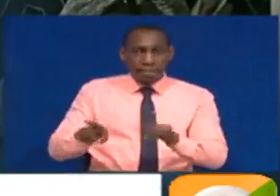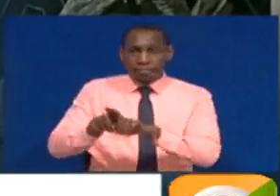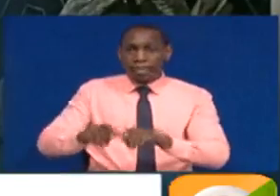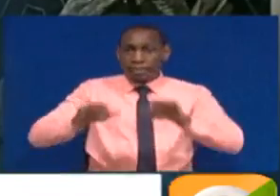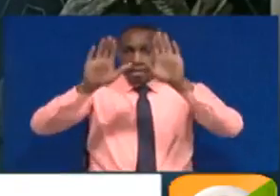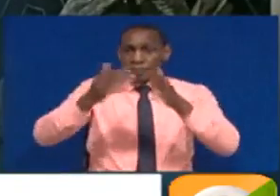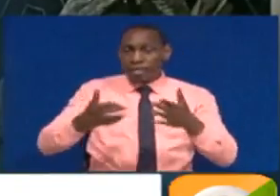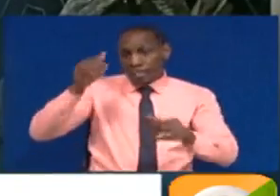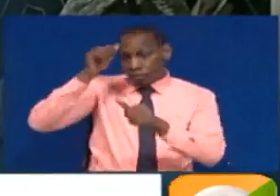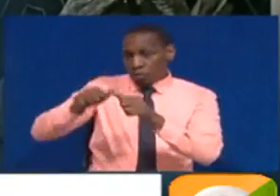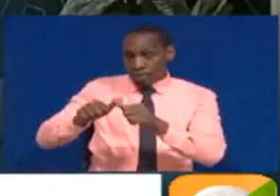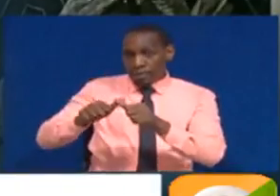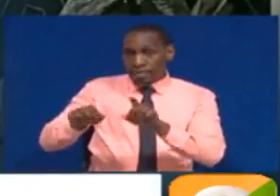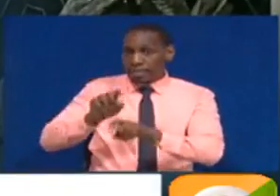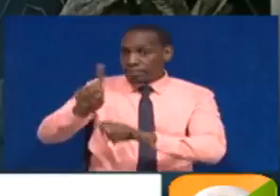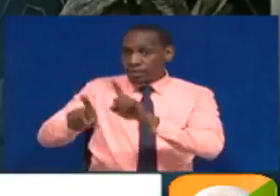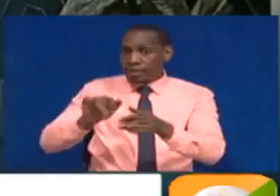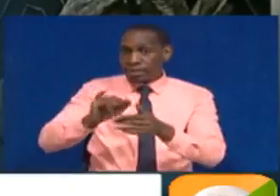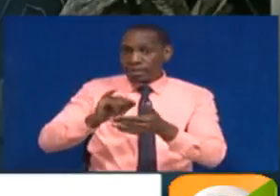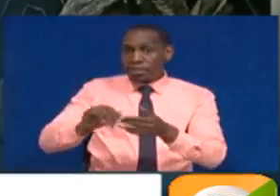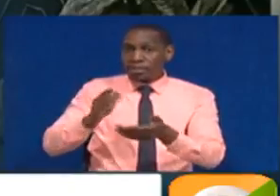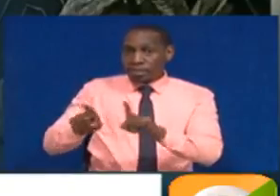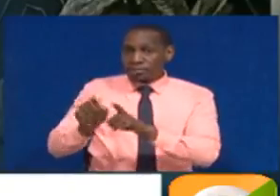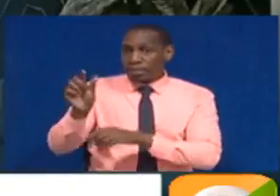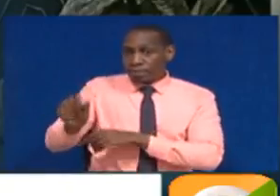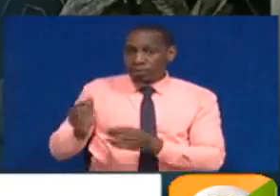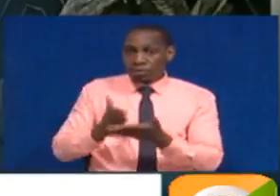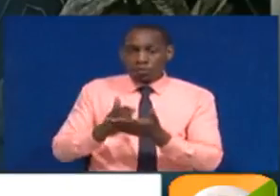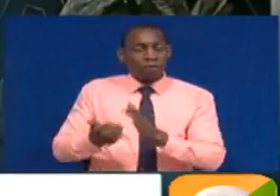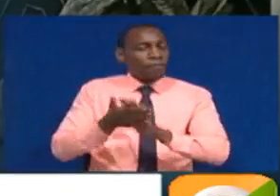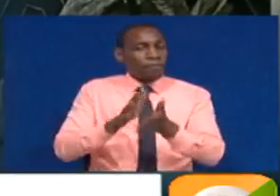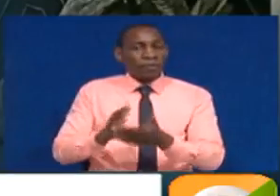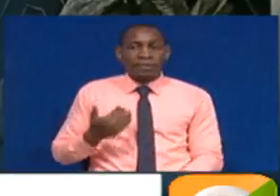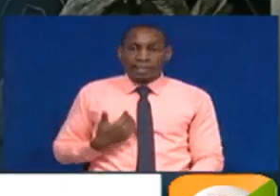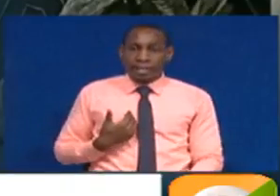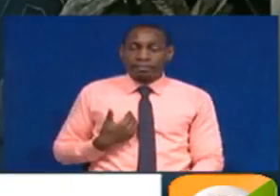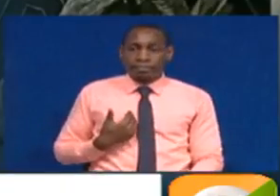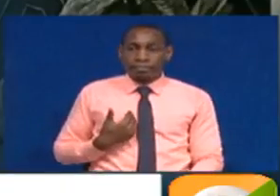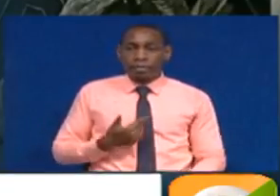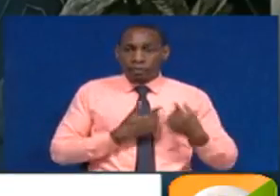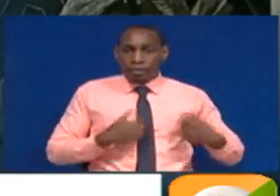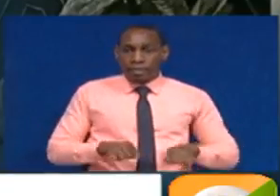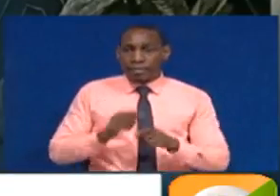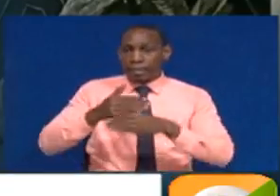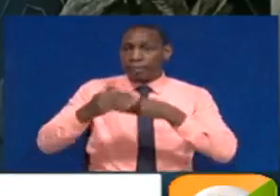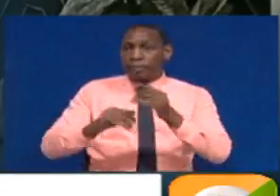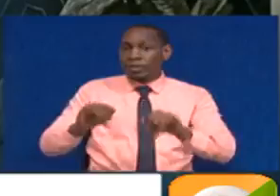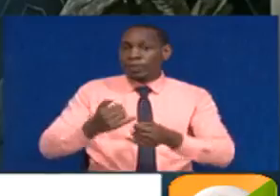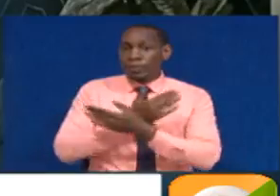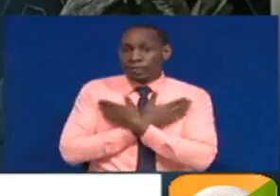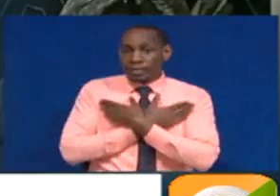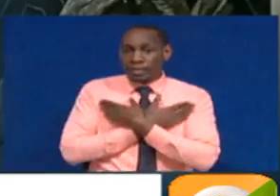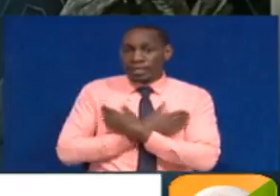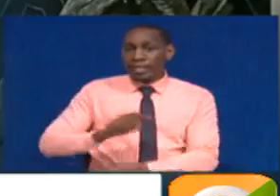most important thing to remember about this inquiry is how Charles was able to find forgiveness in his heart and build a new friendship